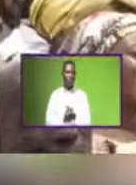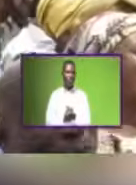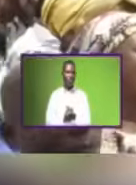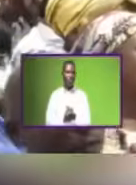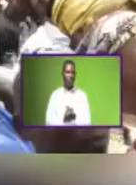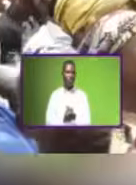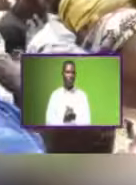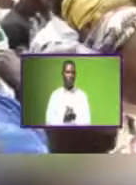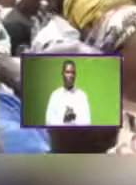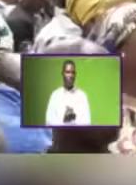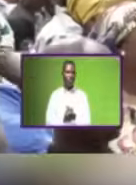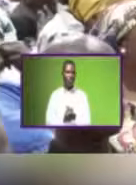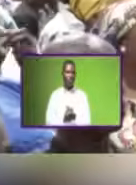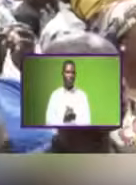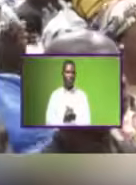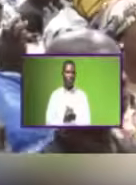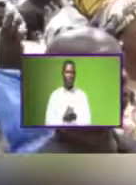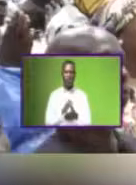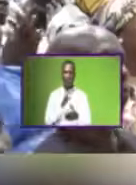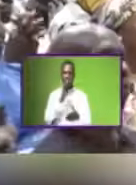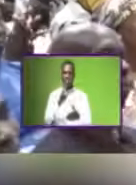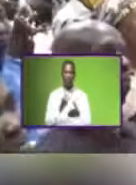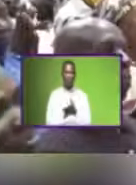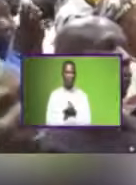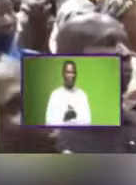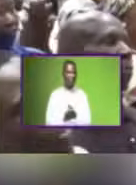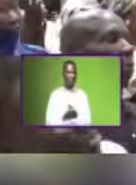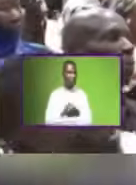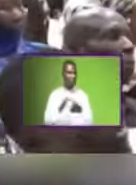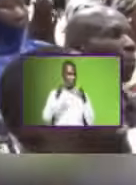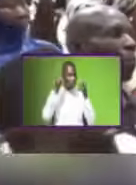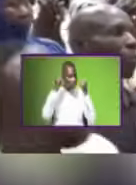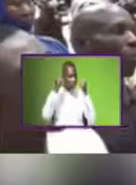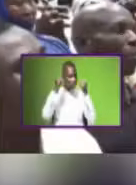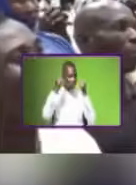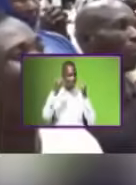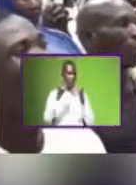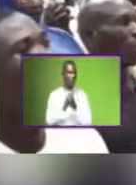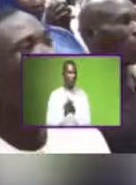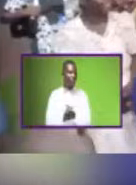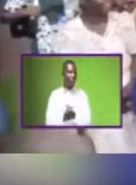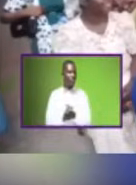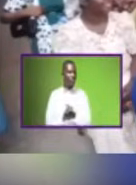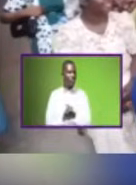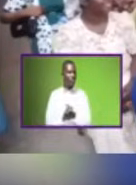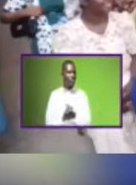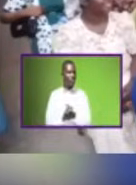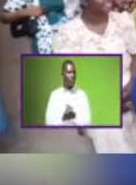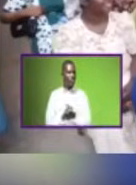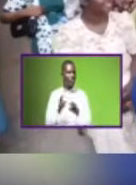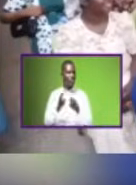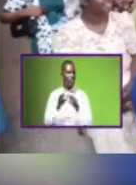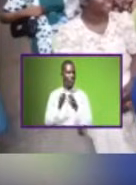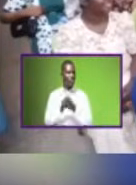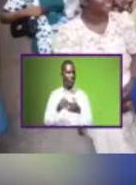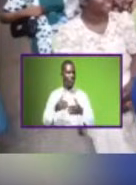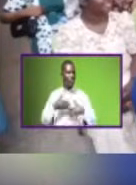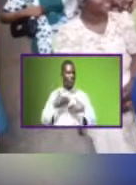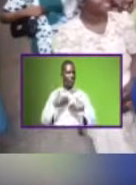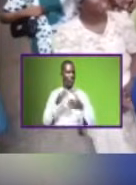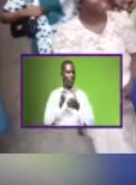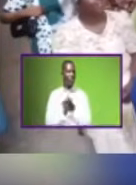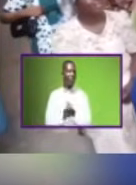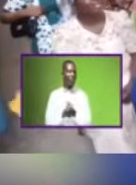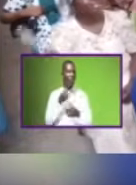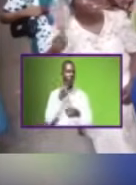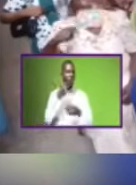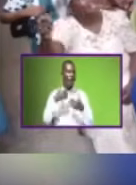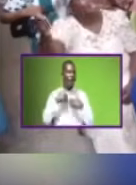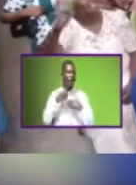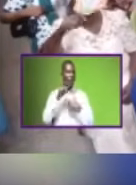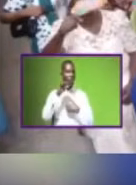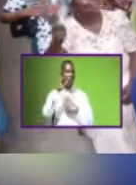Mama Mwene now na monye grateful na di onya ketua wamano